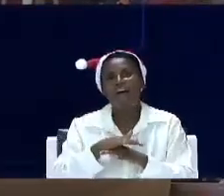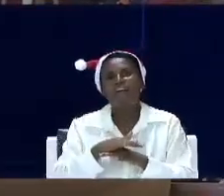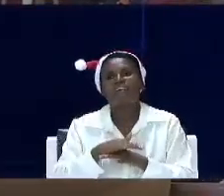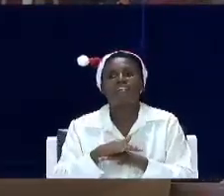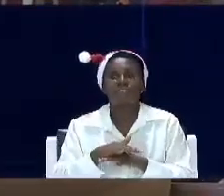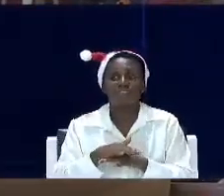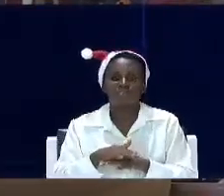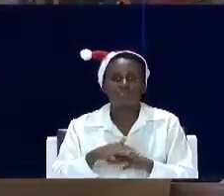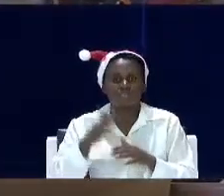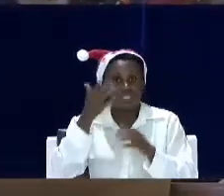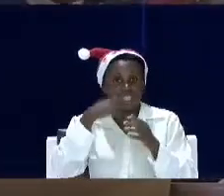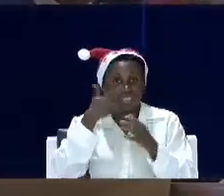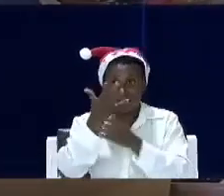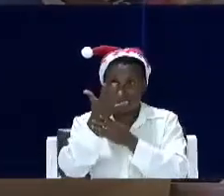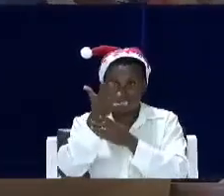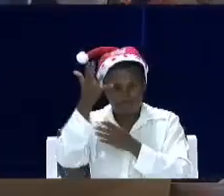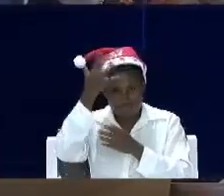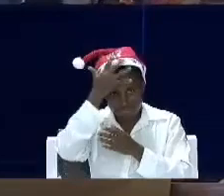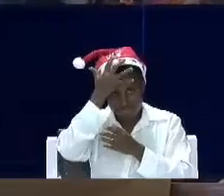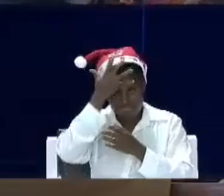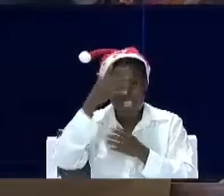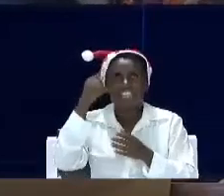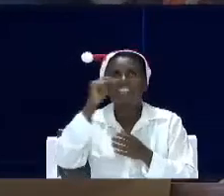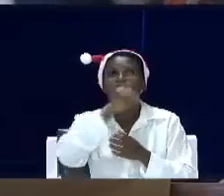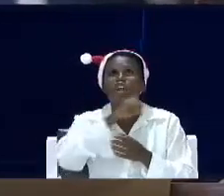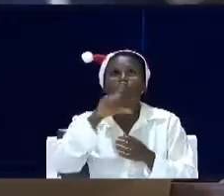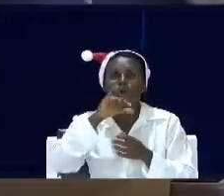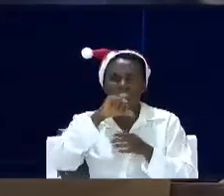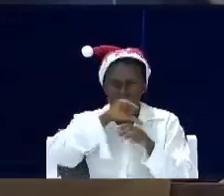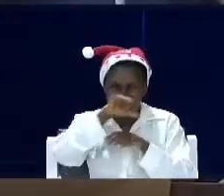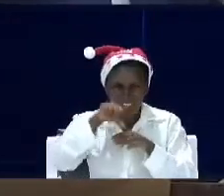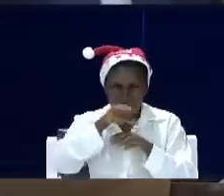your hand on your head. Say, the Lord is anointing my head with oil tonight.